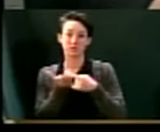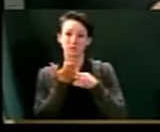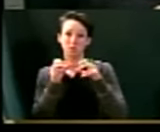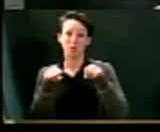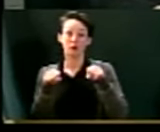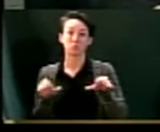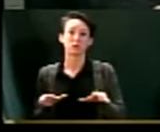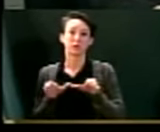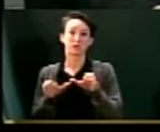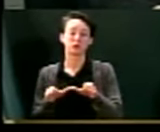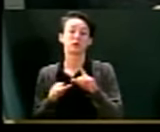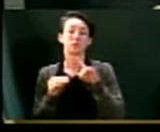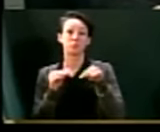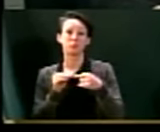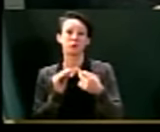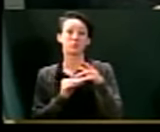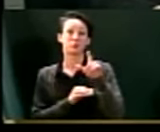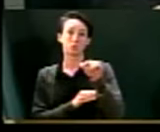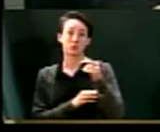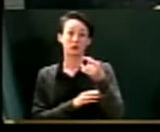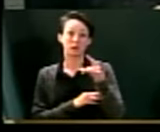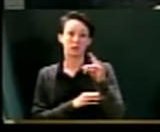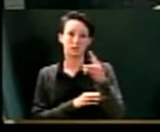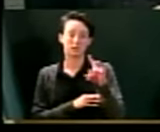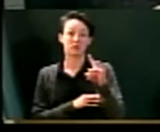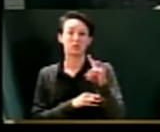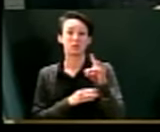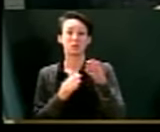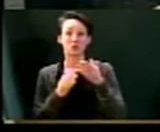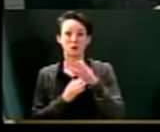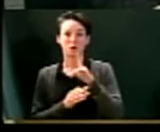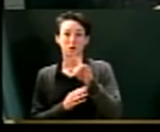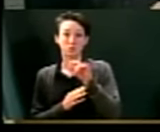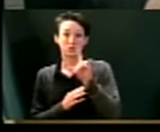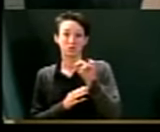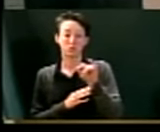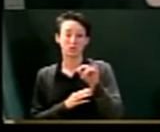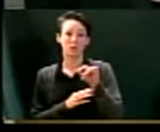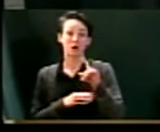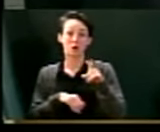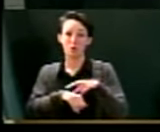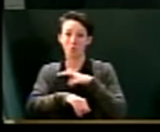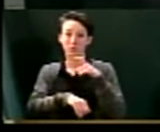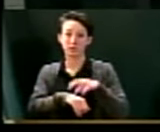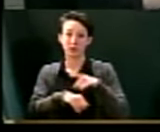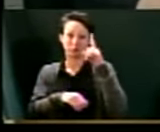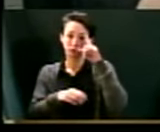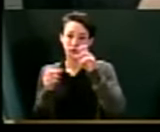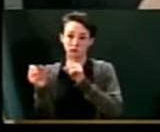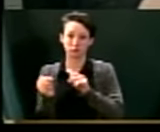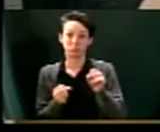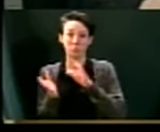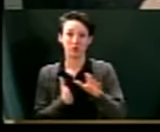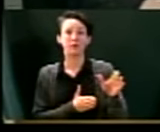possible action on the 2018 through 2021 strategic plan.